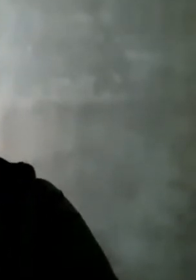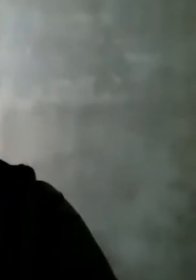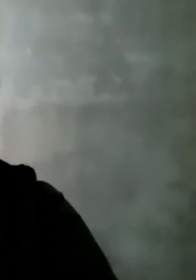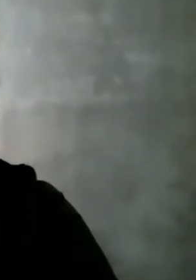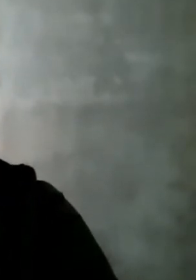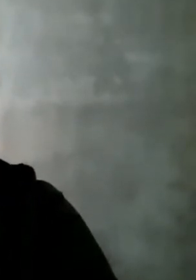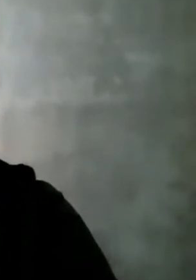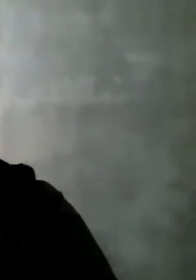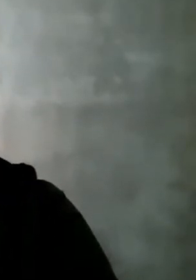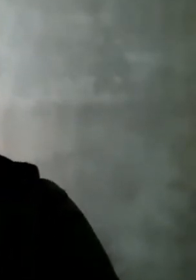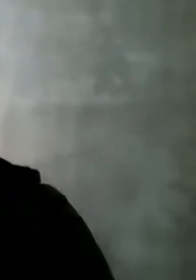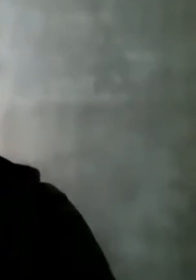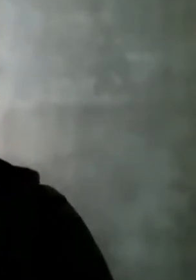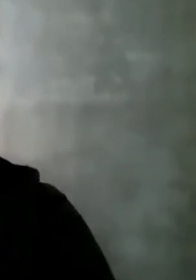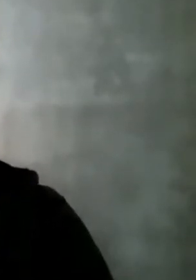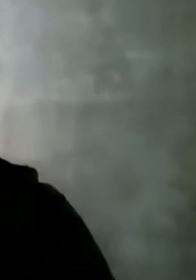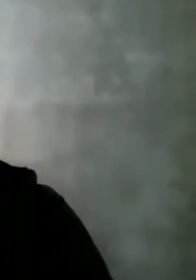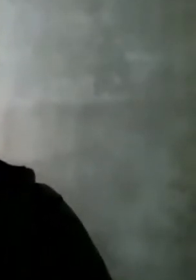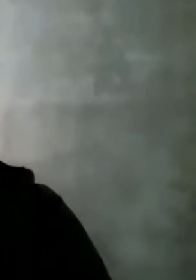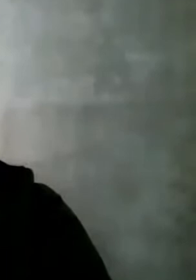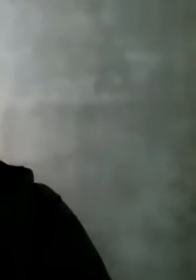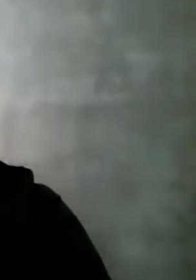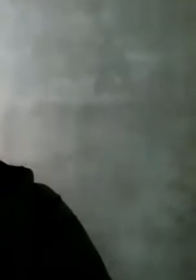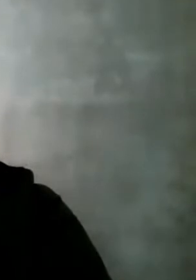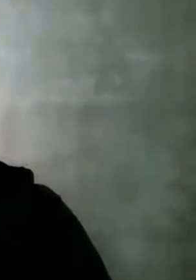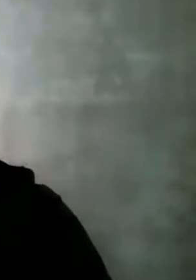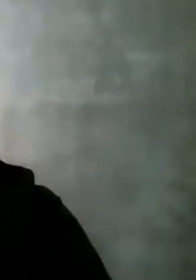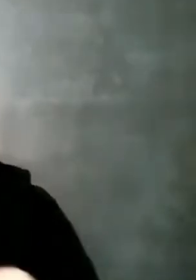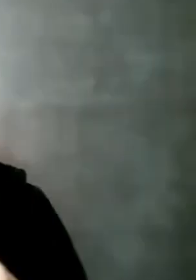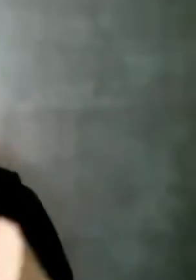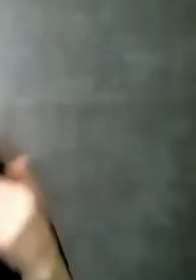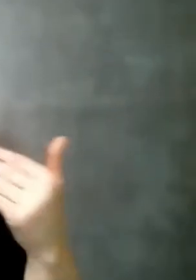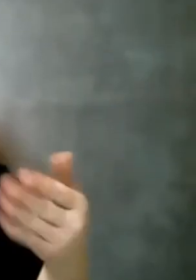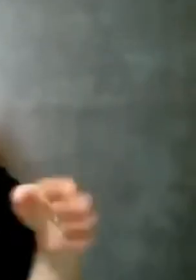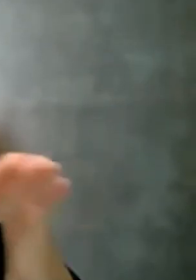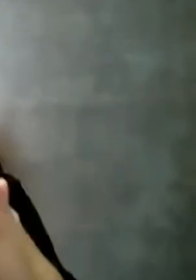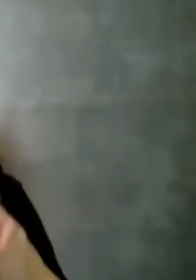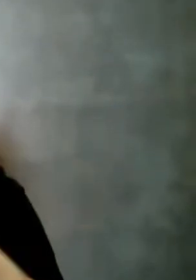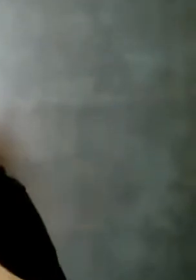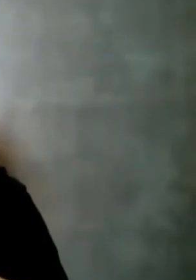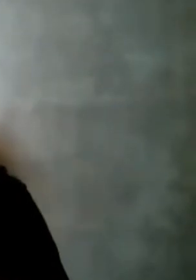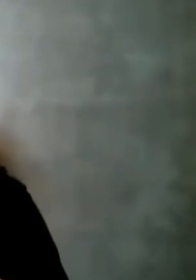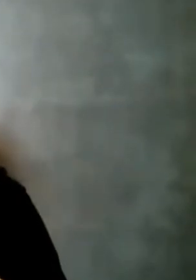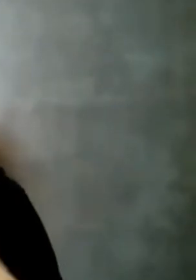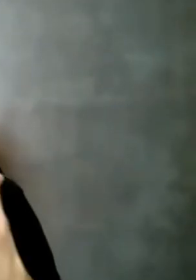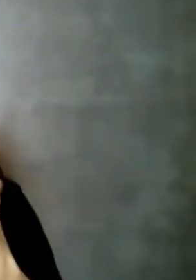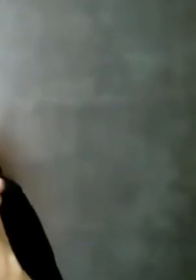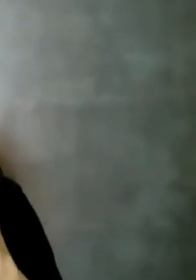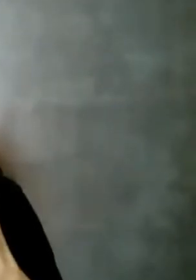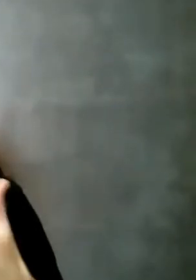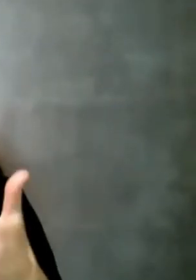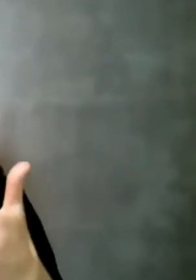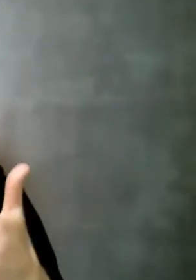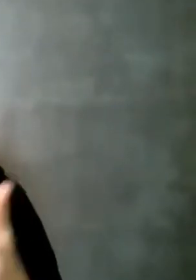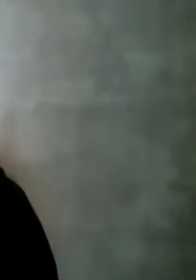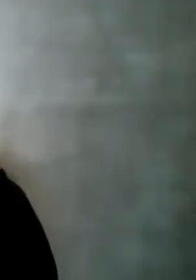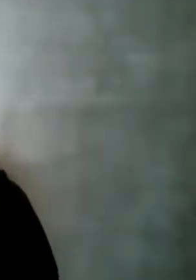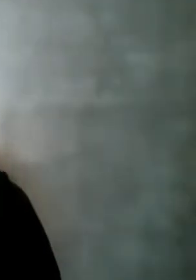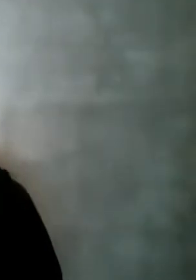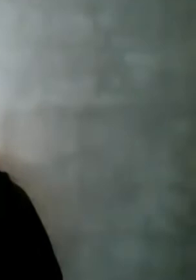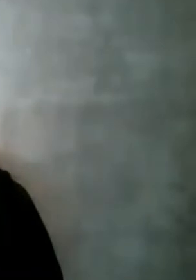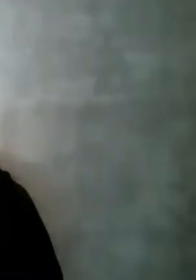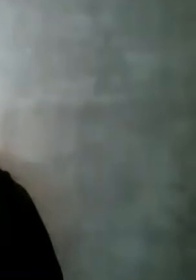I think we can close the poll if you could share the results with all the attendees.